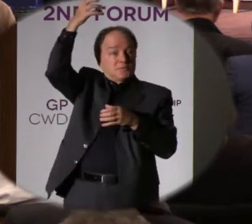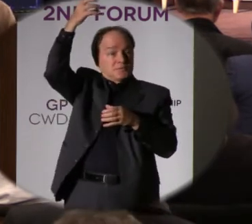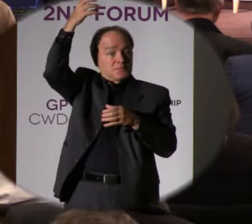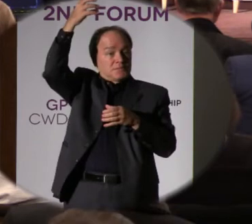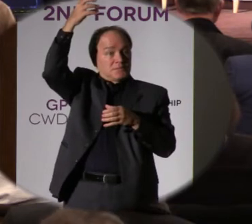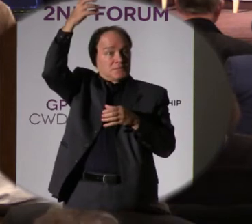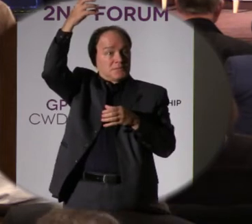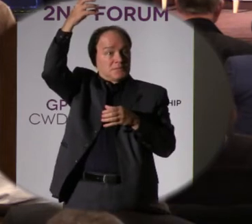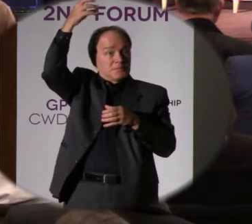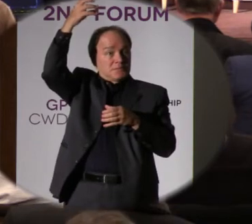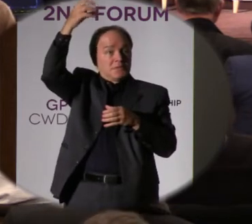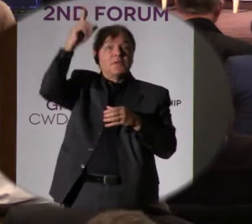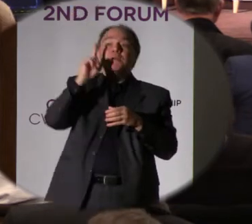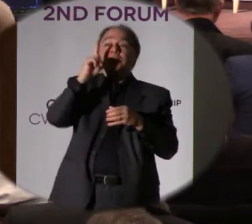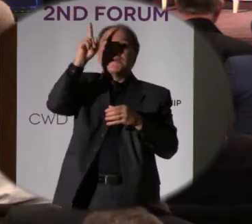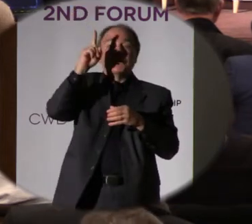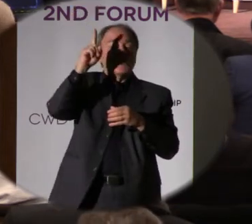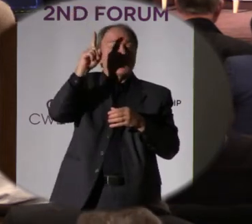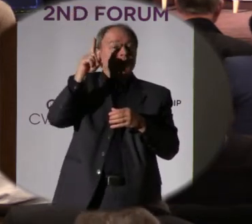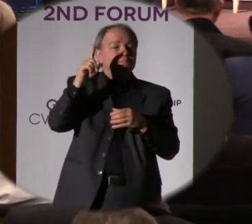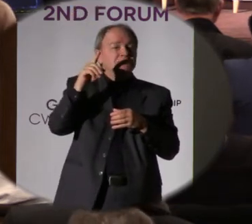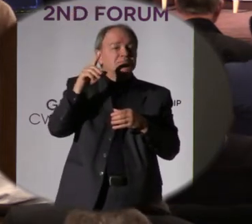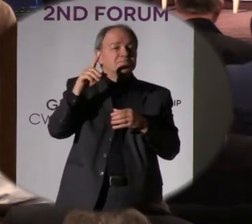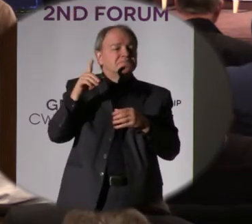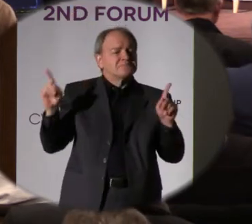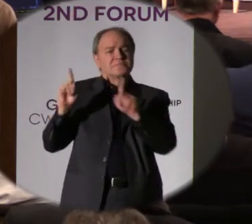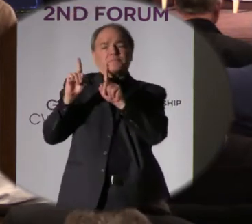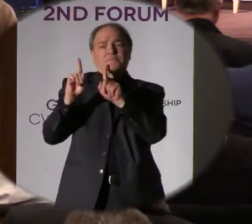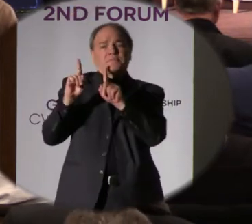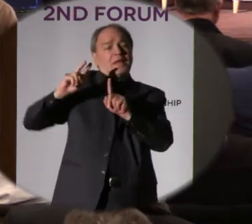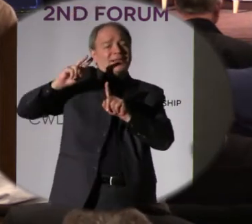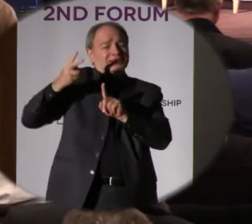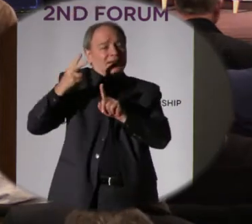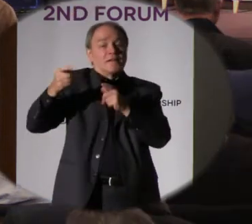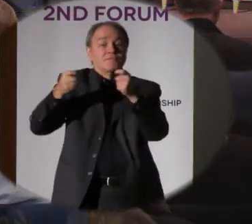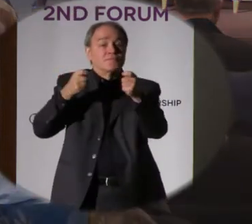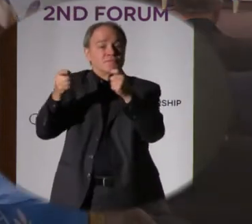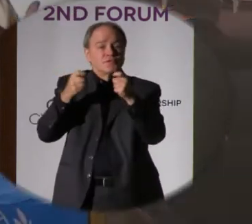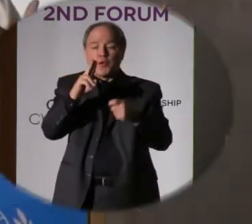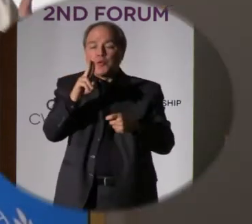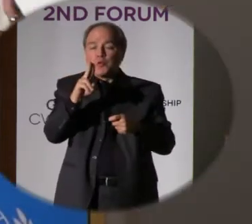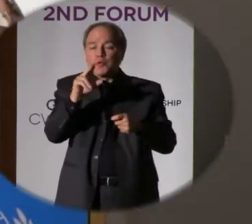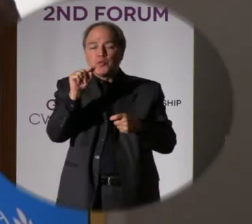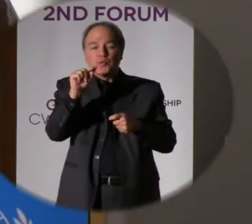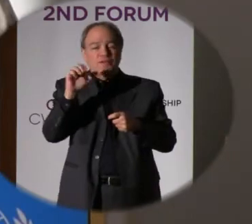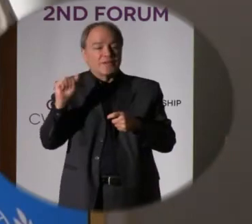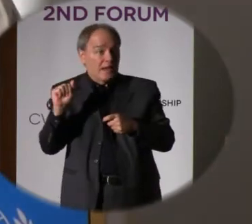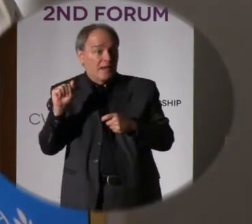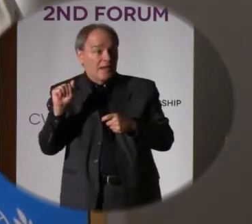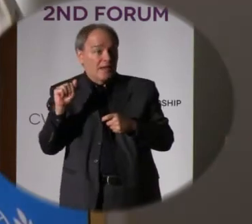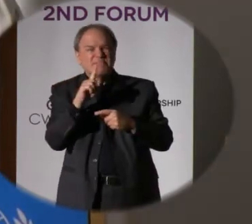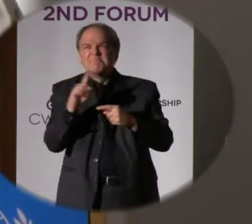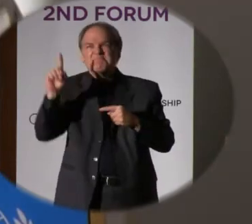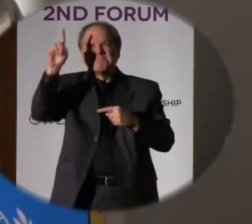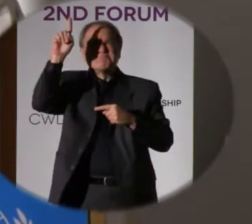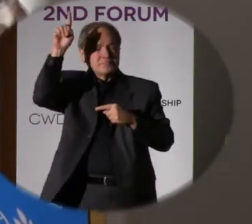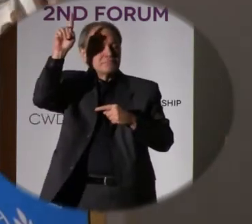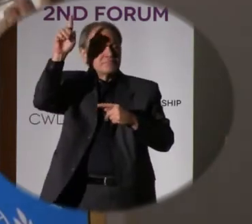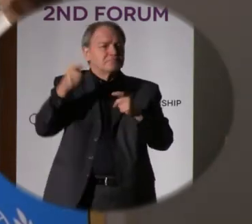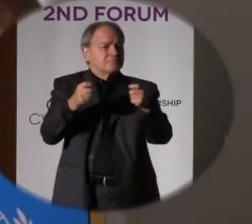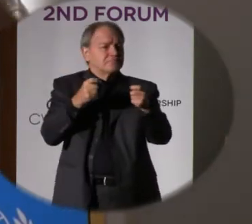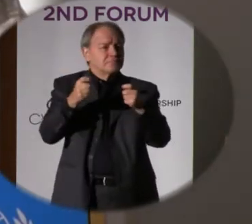upstairs, Yuta Frike, who will be doing a little bit of what I'm doing. But unfortunately, she will not